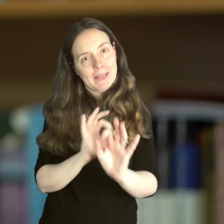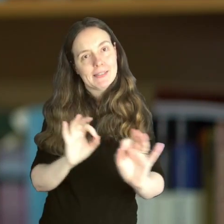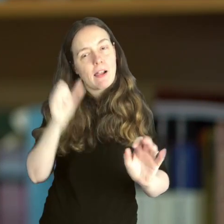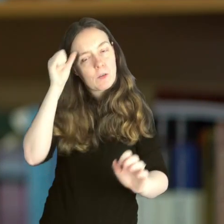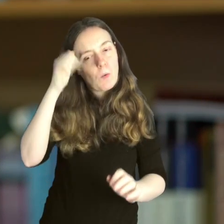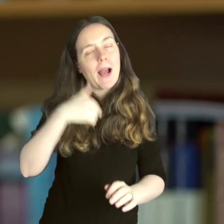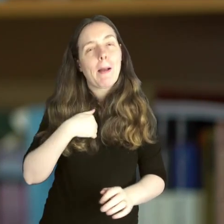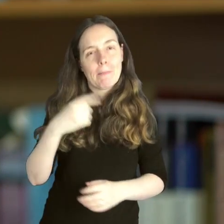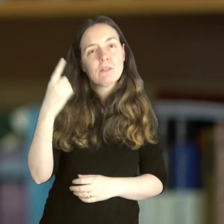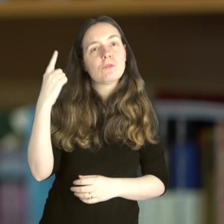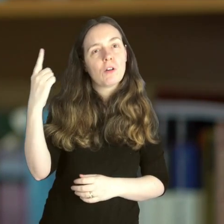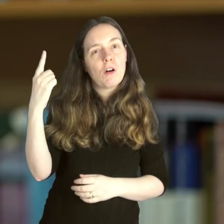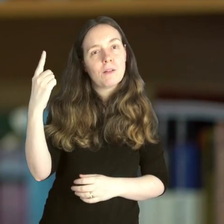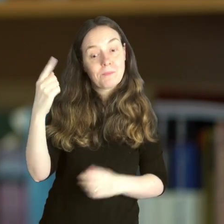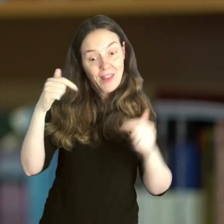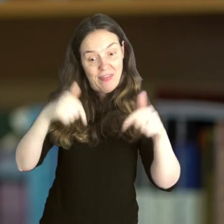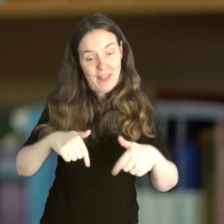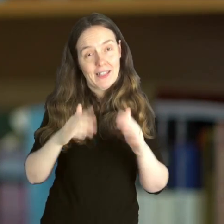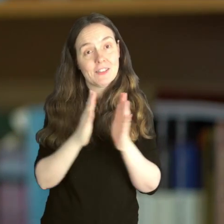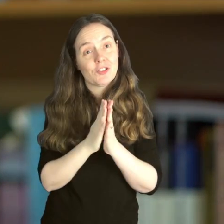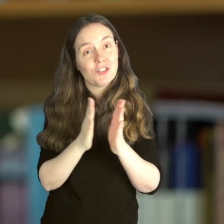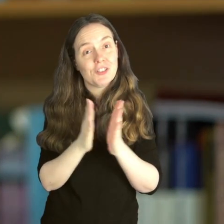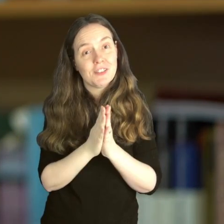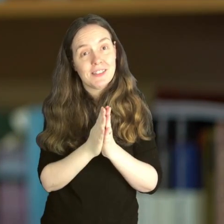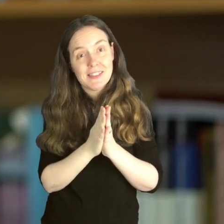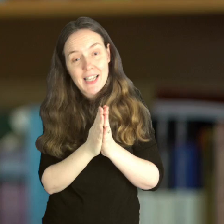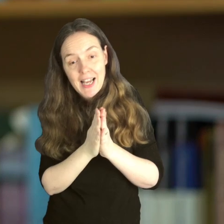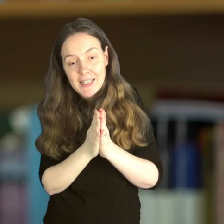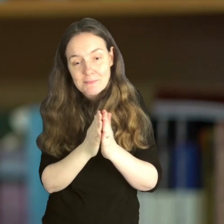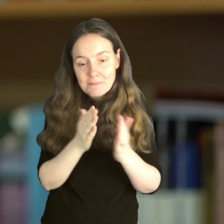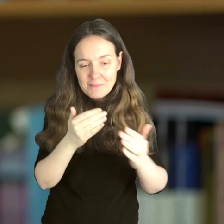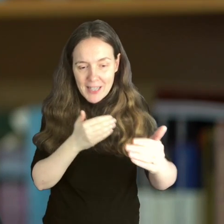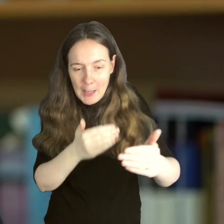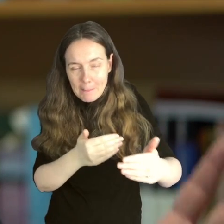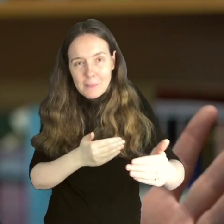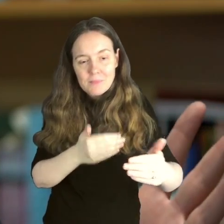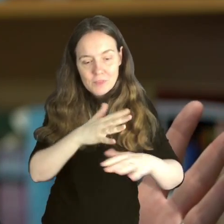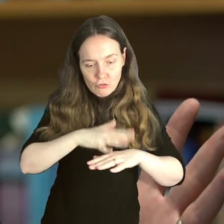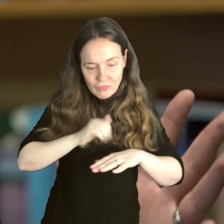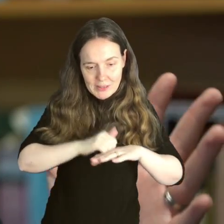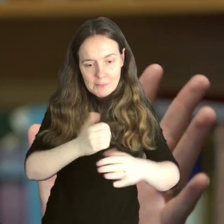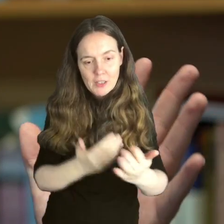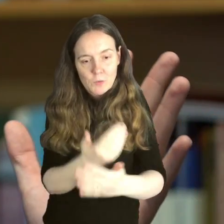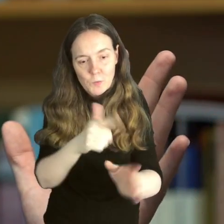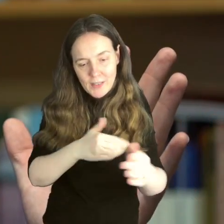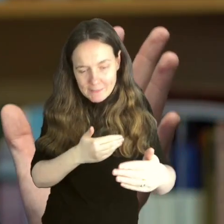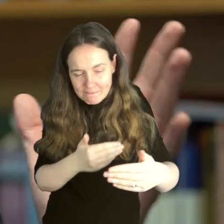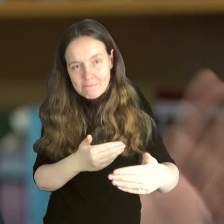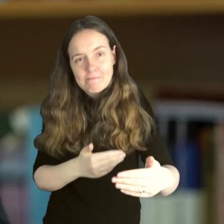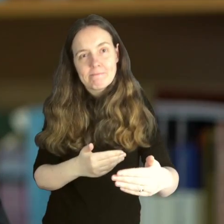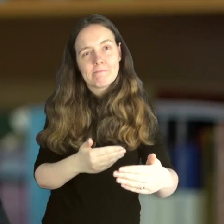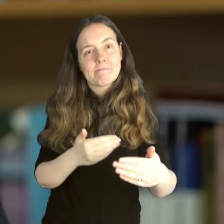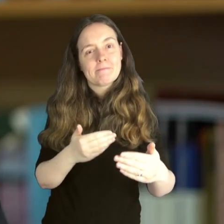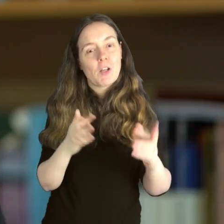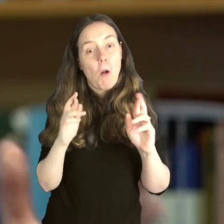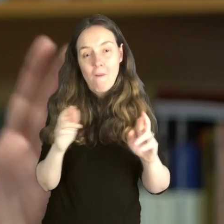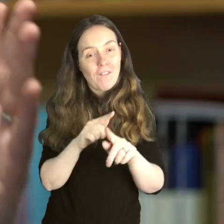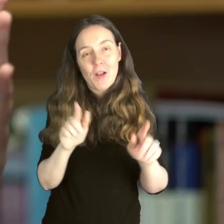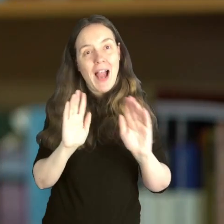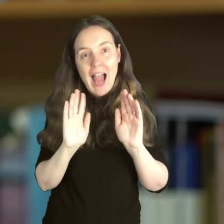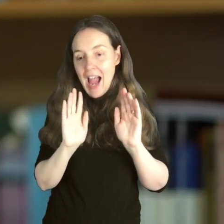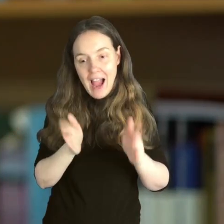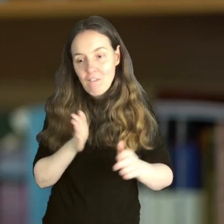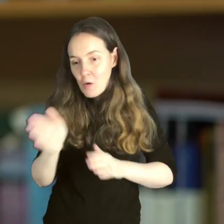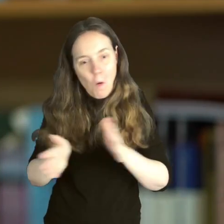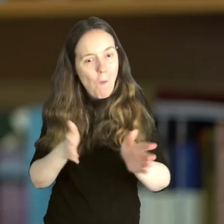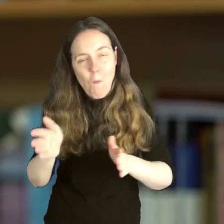am God." This Sunday in between Christmas and New Year is hopefully a time where you don't have to be anywhere, you don't have